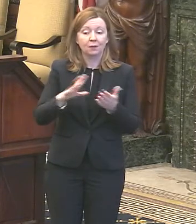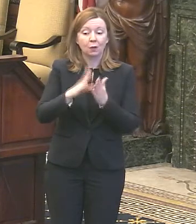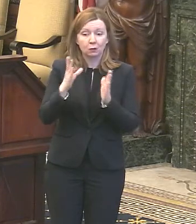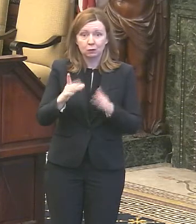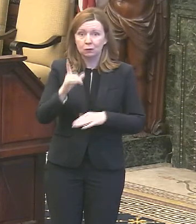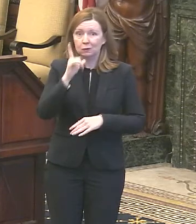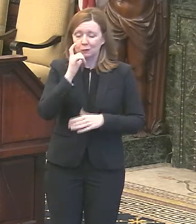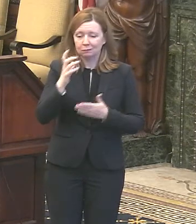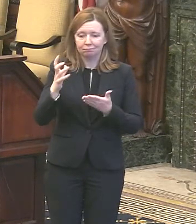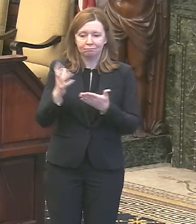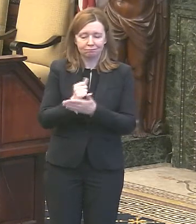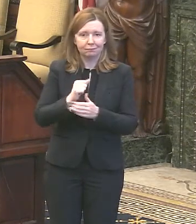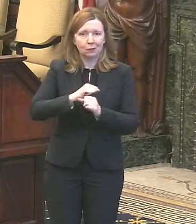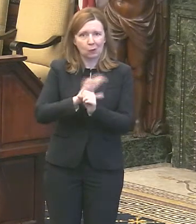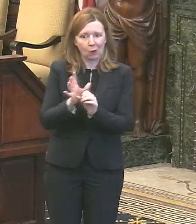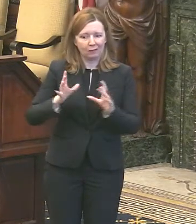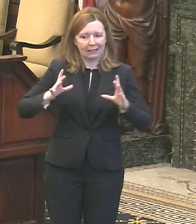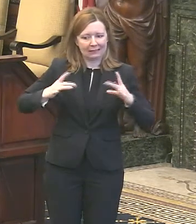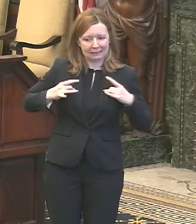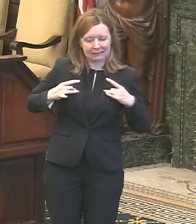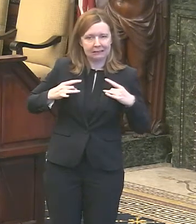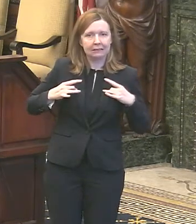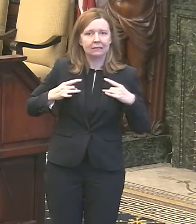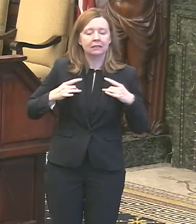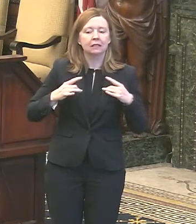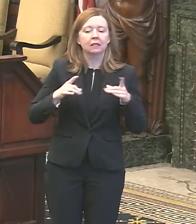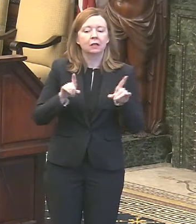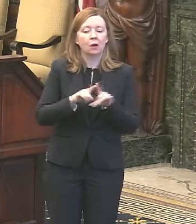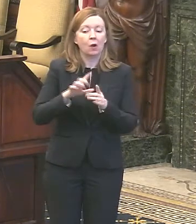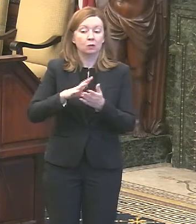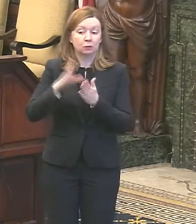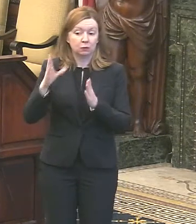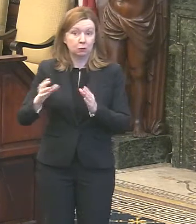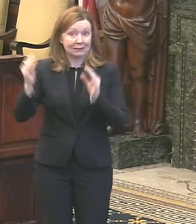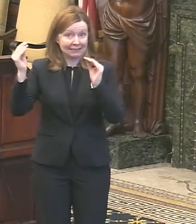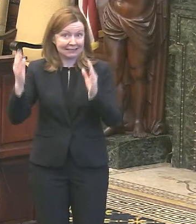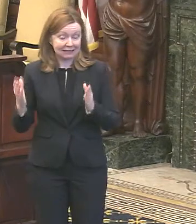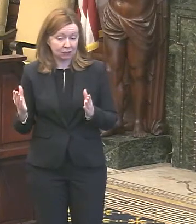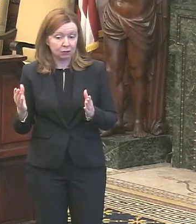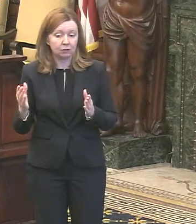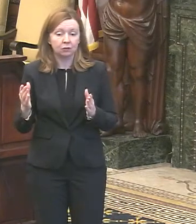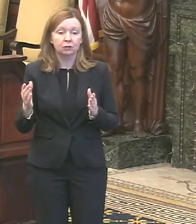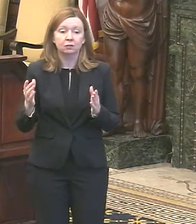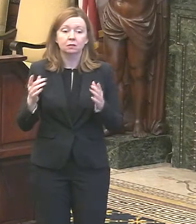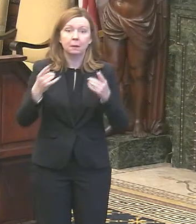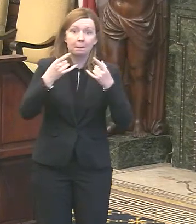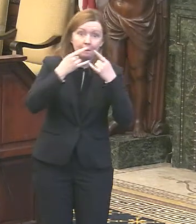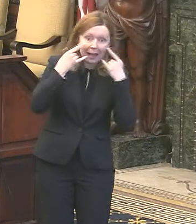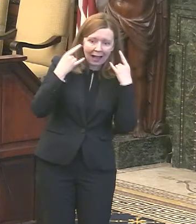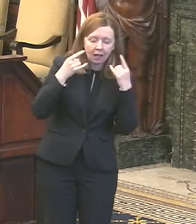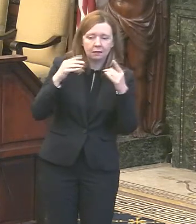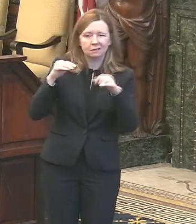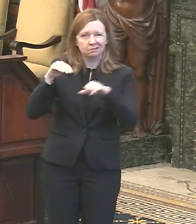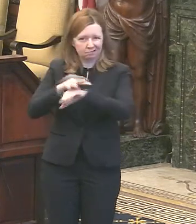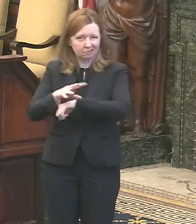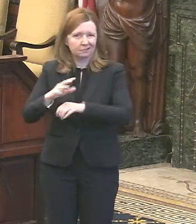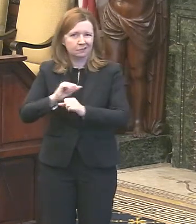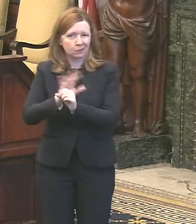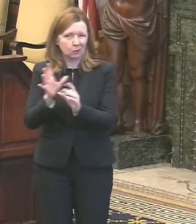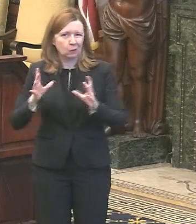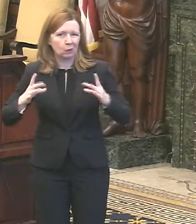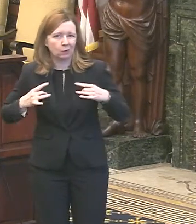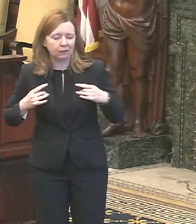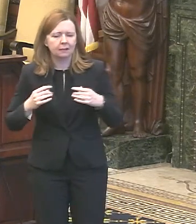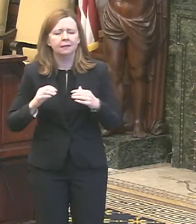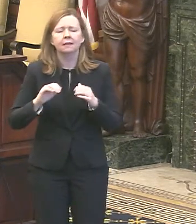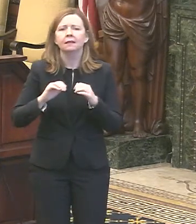who received COVID or got infected with COVID, and also the teachers who were vaccinated and also got COVID. Can you speak to how